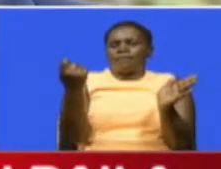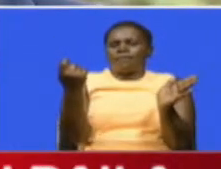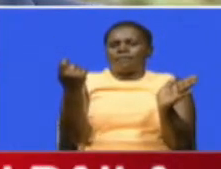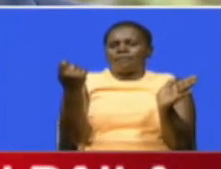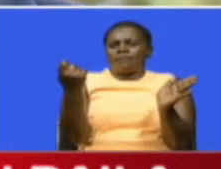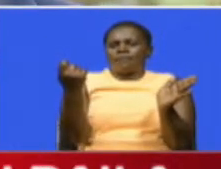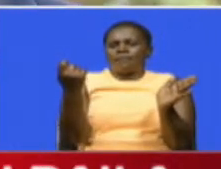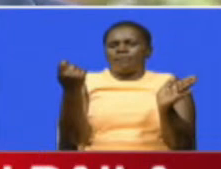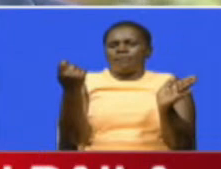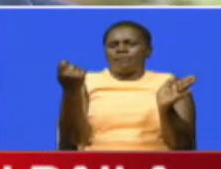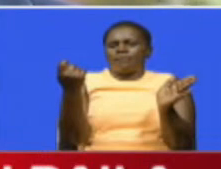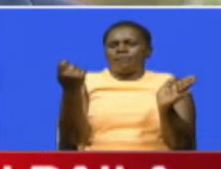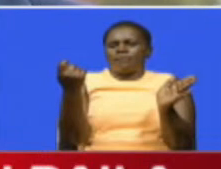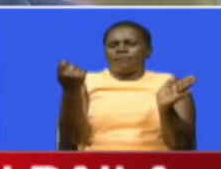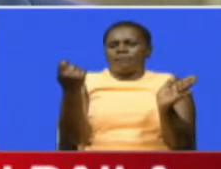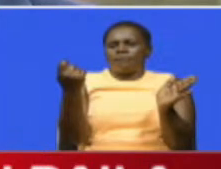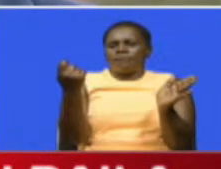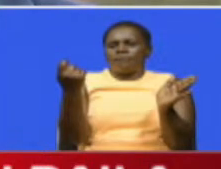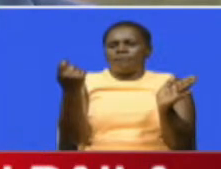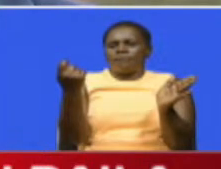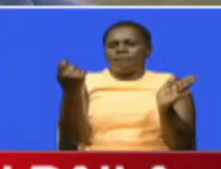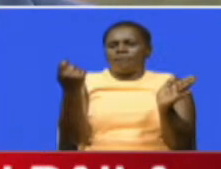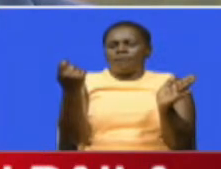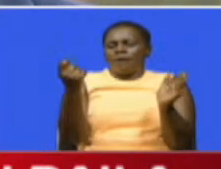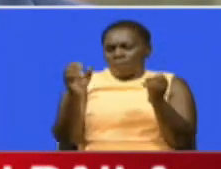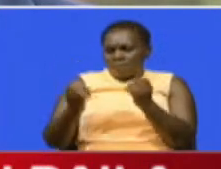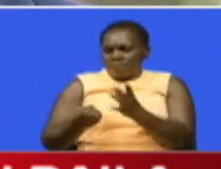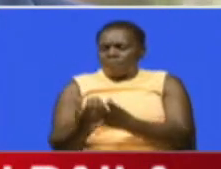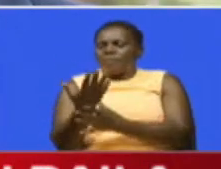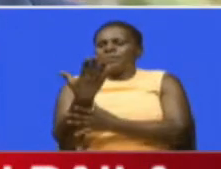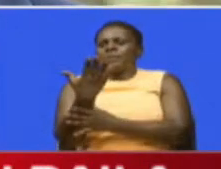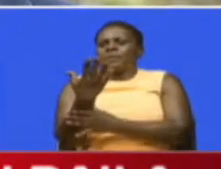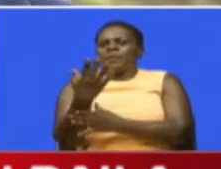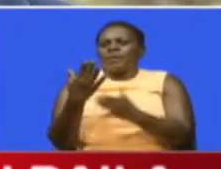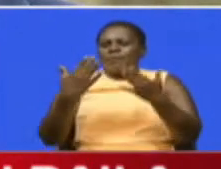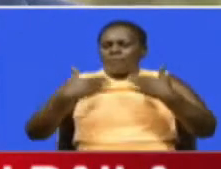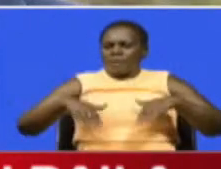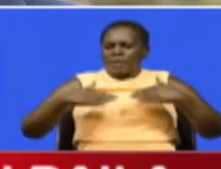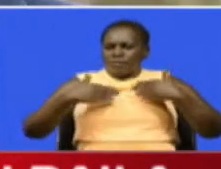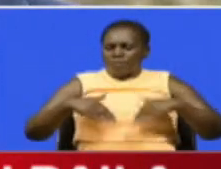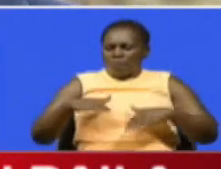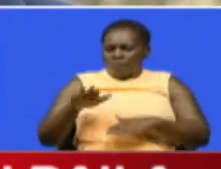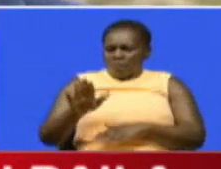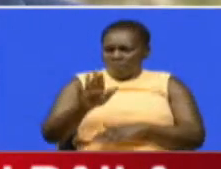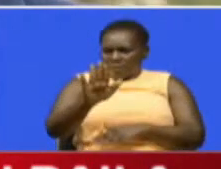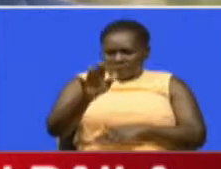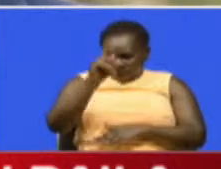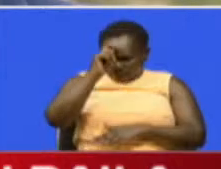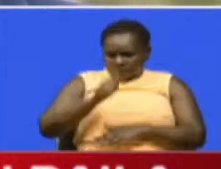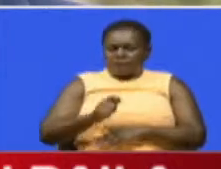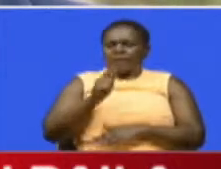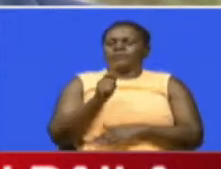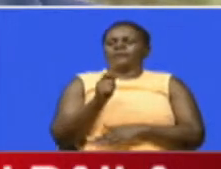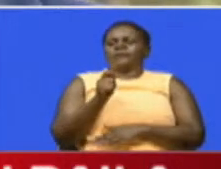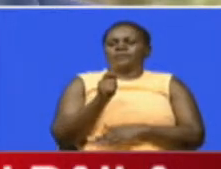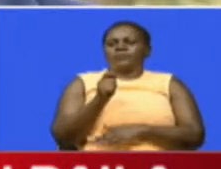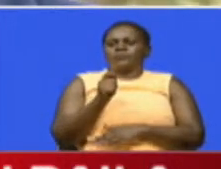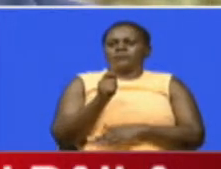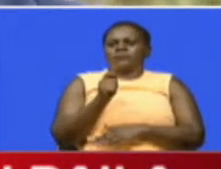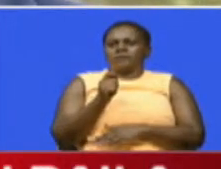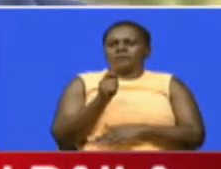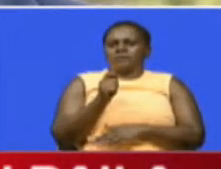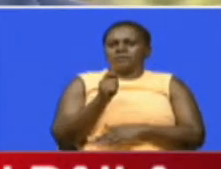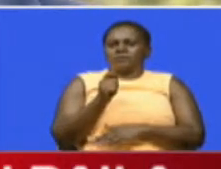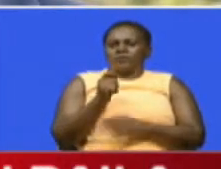And let it be released, and the people will be the judge themselves, whether it